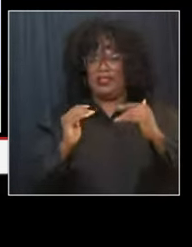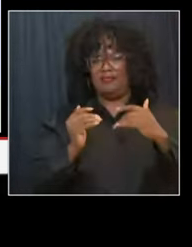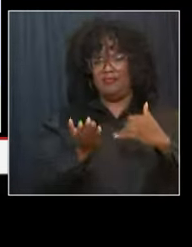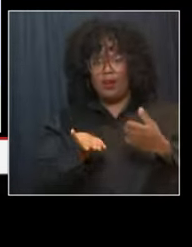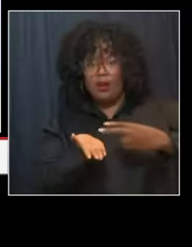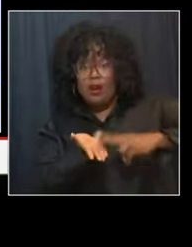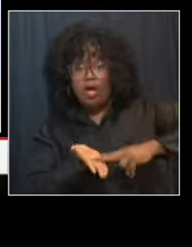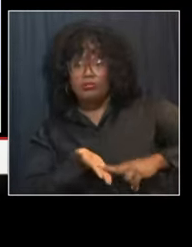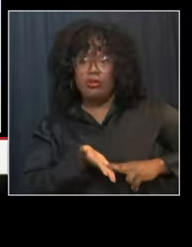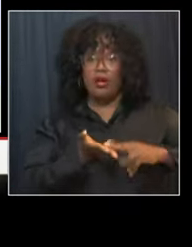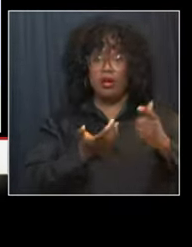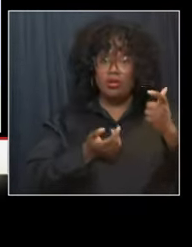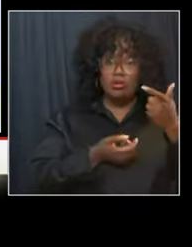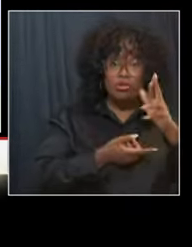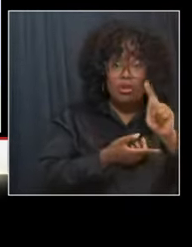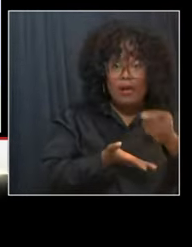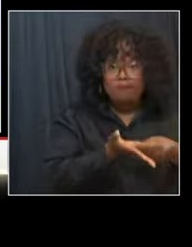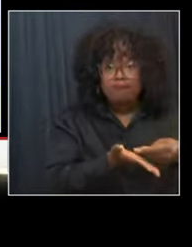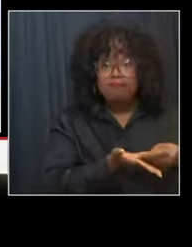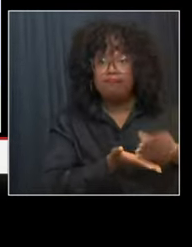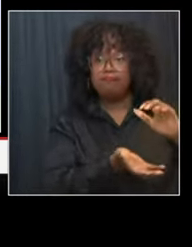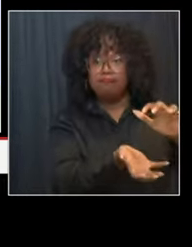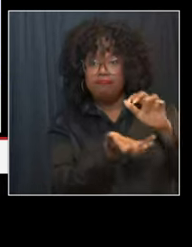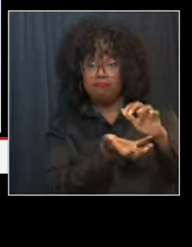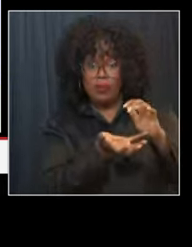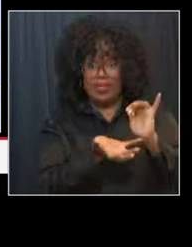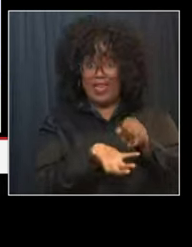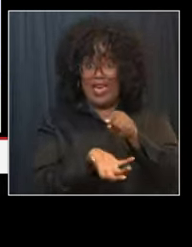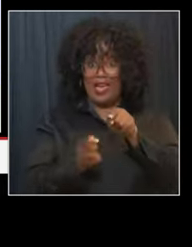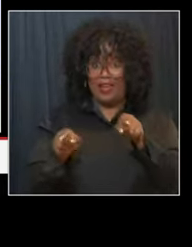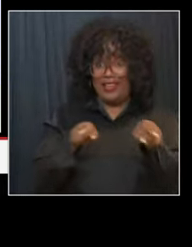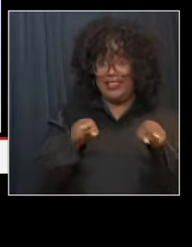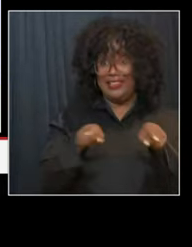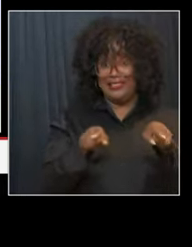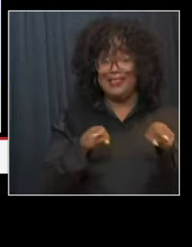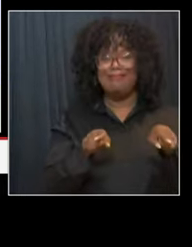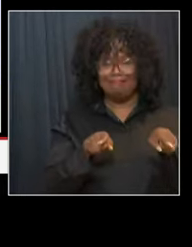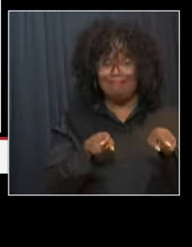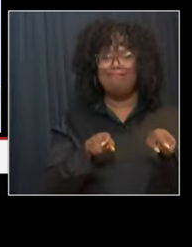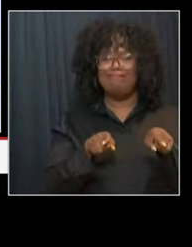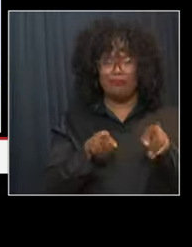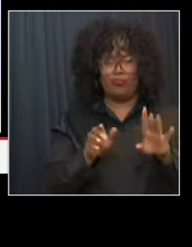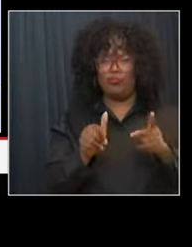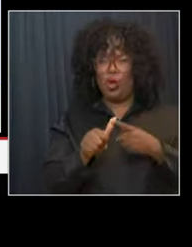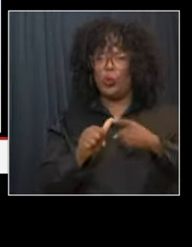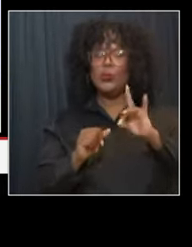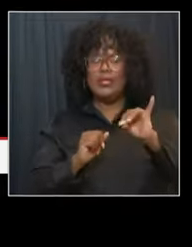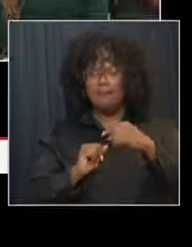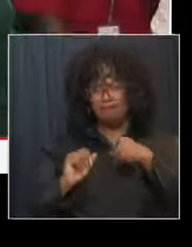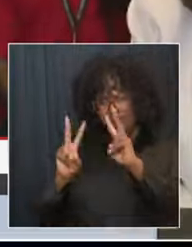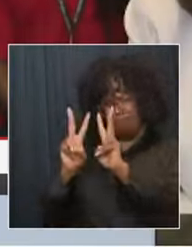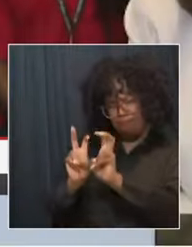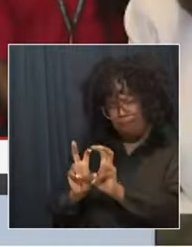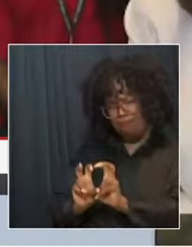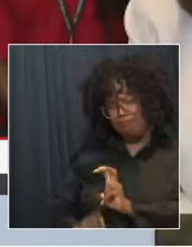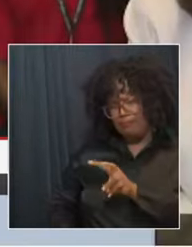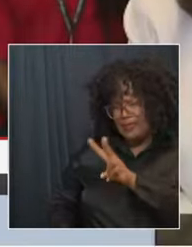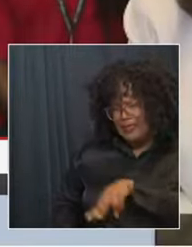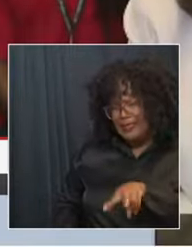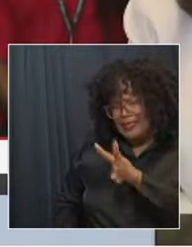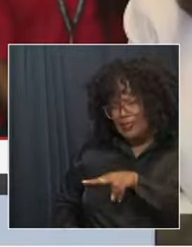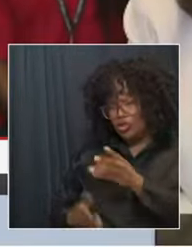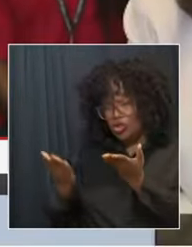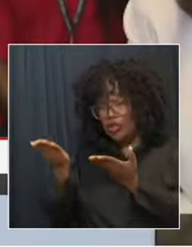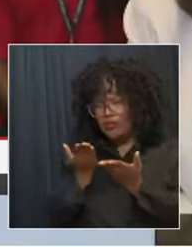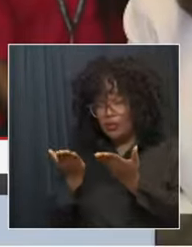are certainly, we identified first the things that we didn't think would affect, obviously,